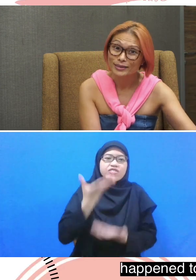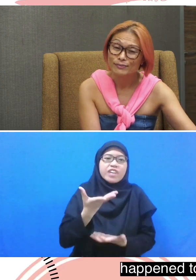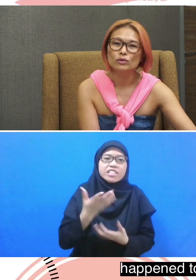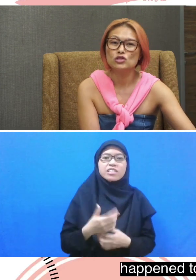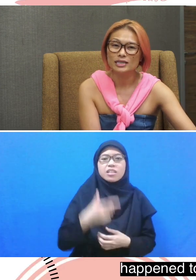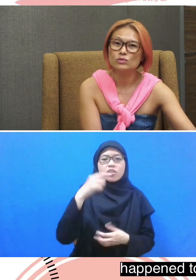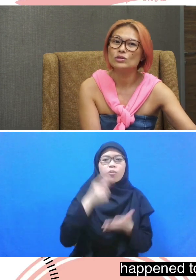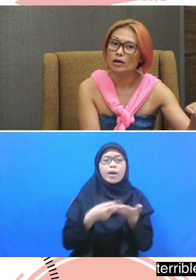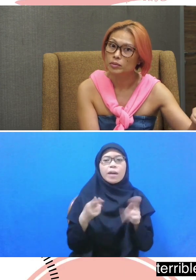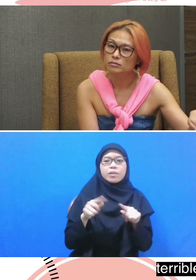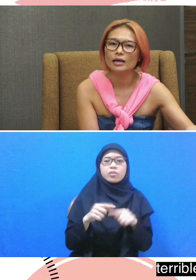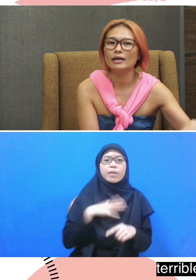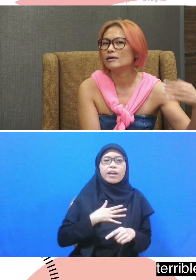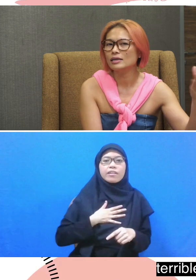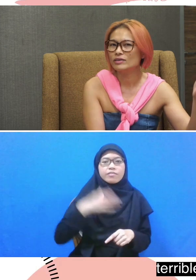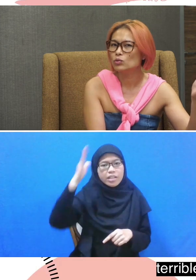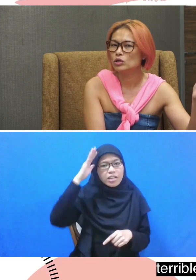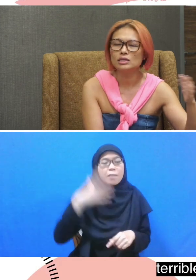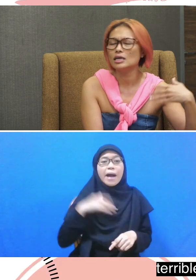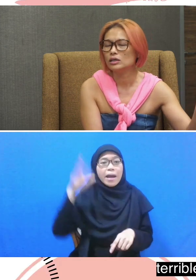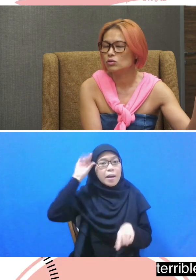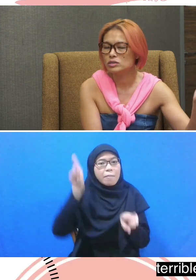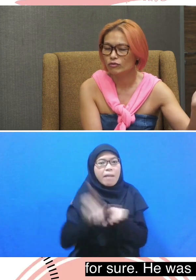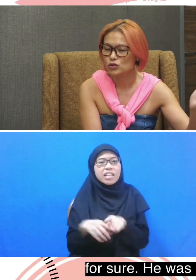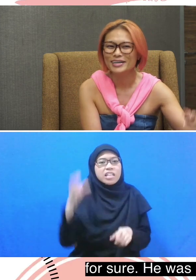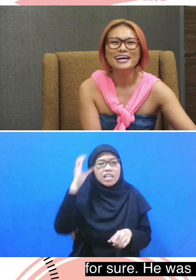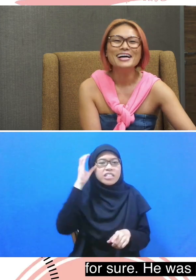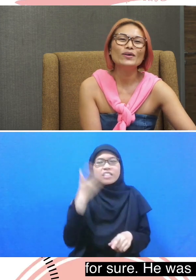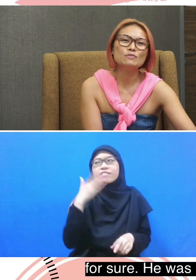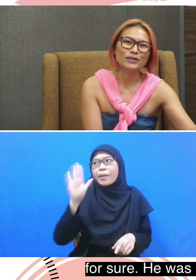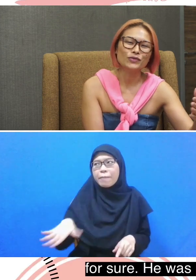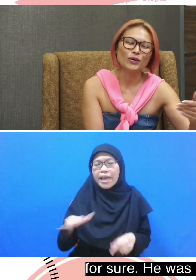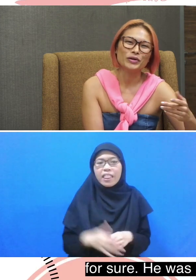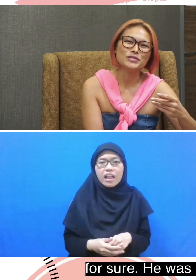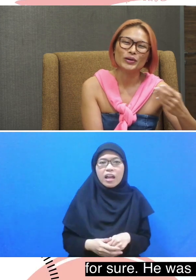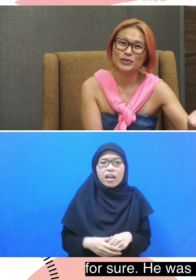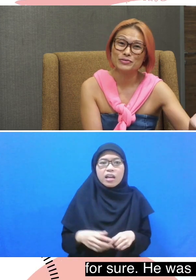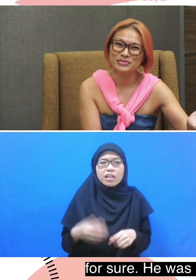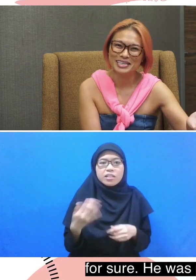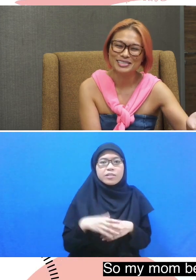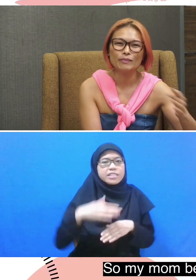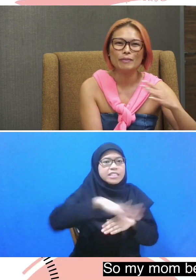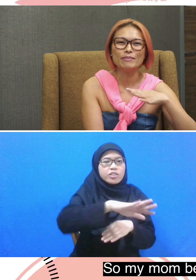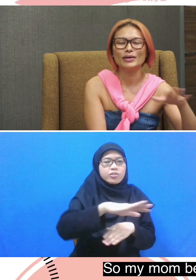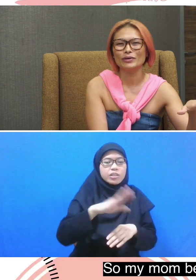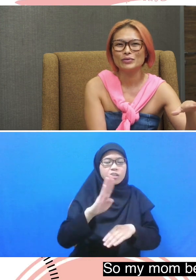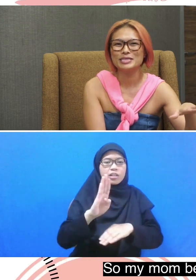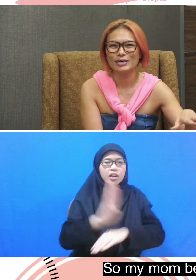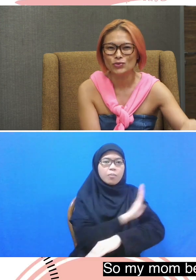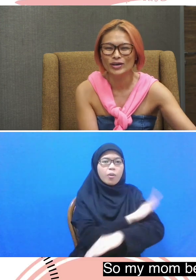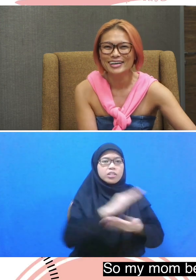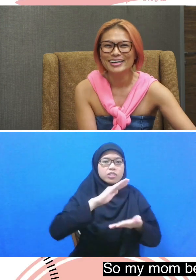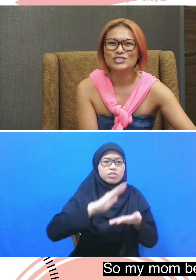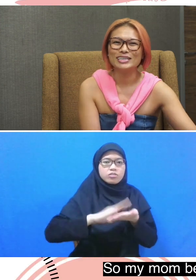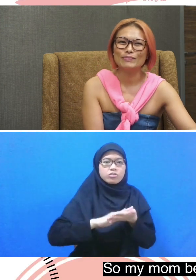brother, whose Chinese was terrible, and if he's watching this and he knows it for sure, he was packed off to a boarding school when he was 15. So my mom, being one of those